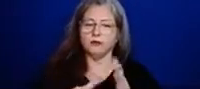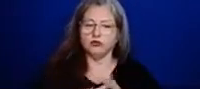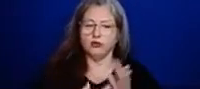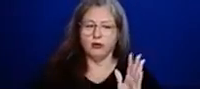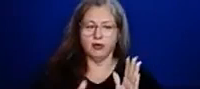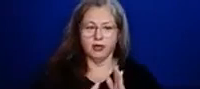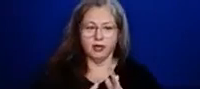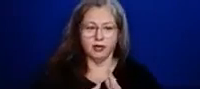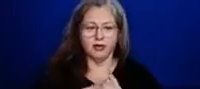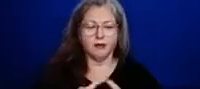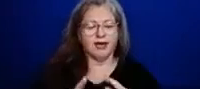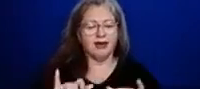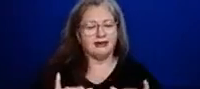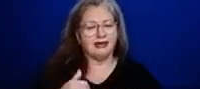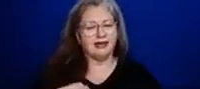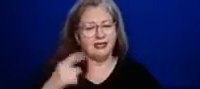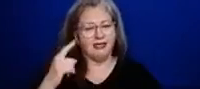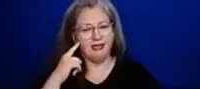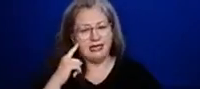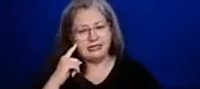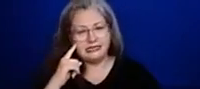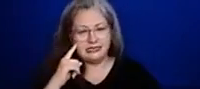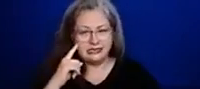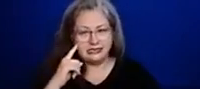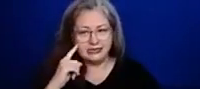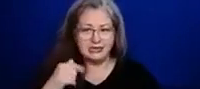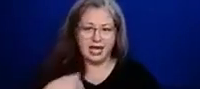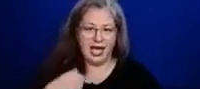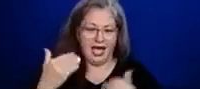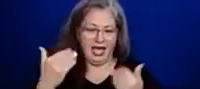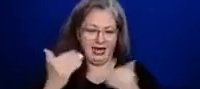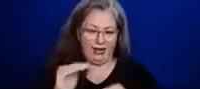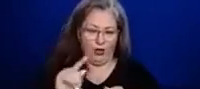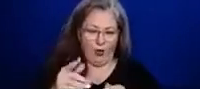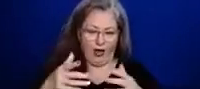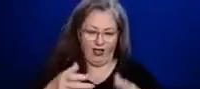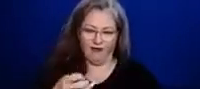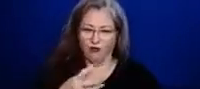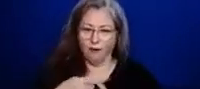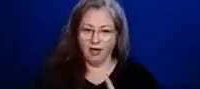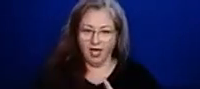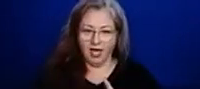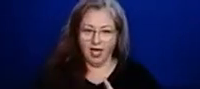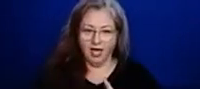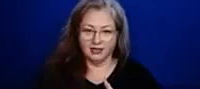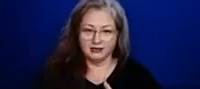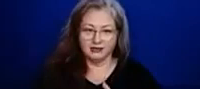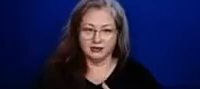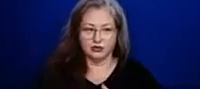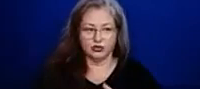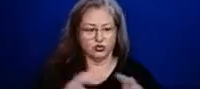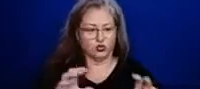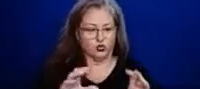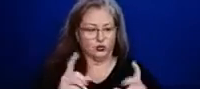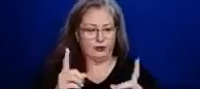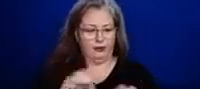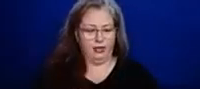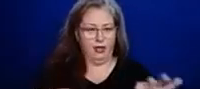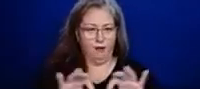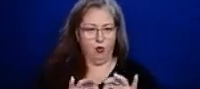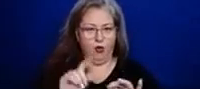But I thought to myself, now I have only a few months to do something important for this